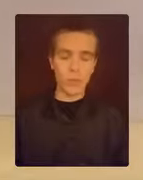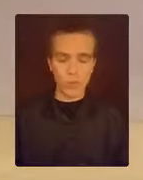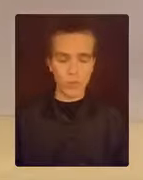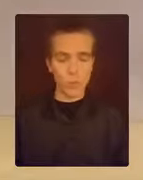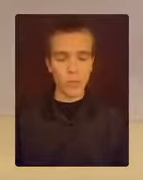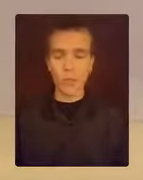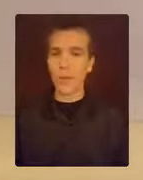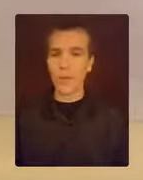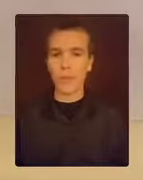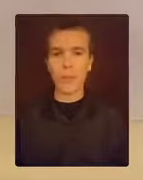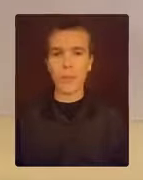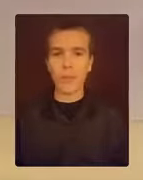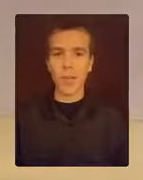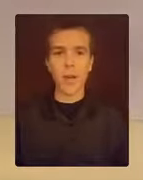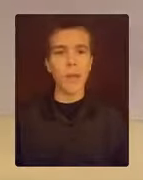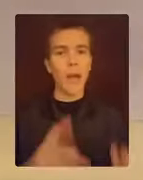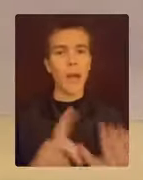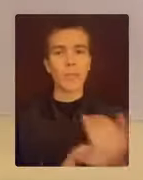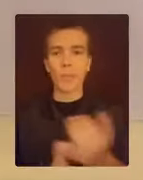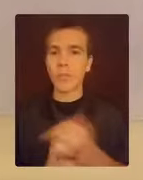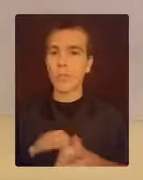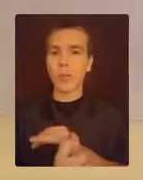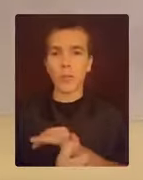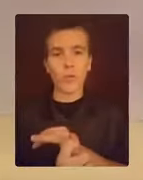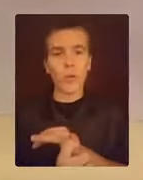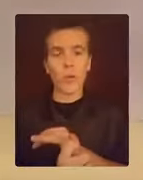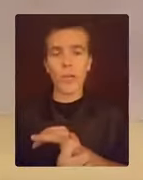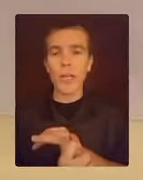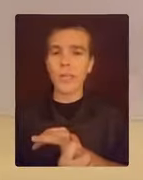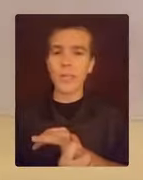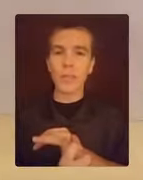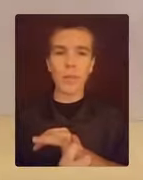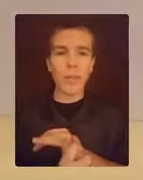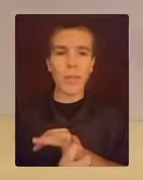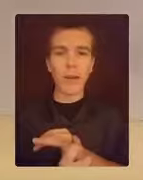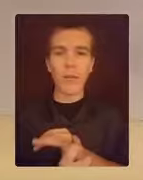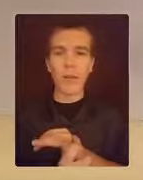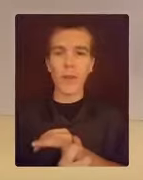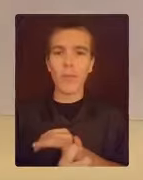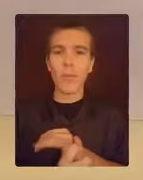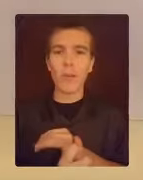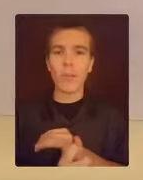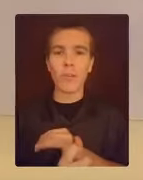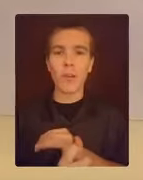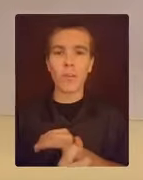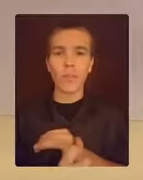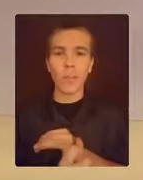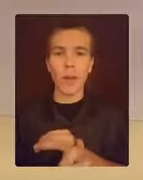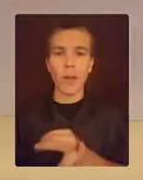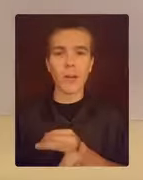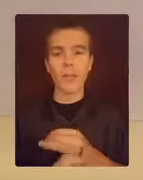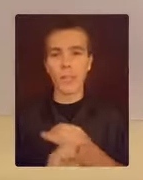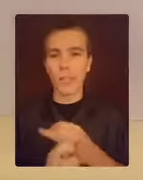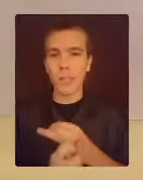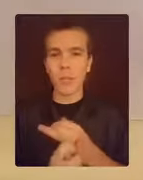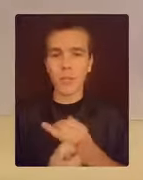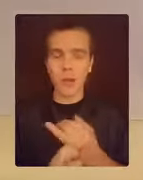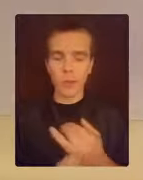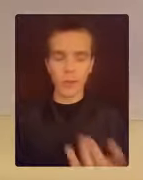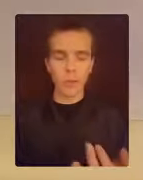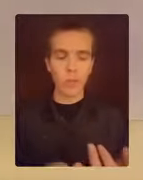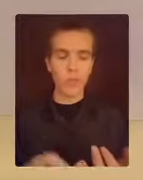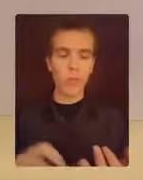that wants to lucid dream for the first time. Have a dream journal, record anything that you can about your dream until you notice a pattern. Continue